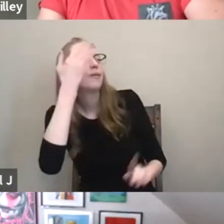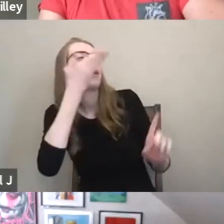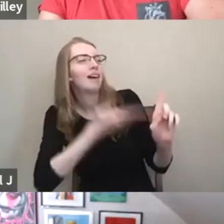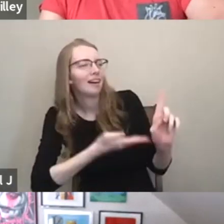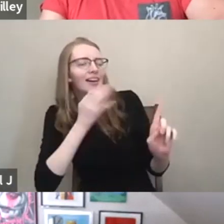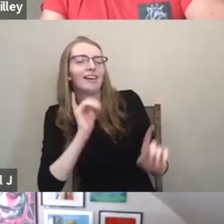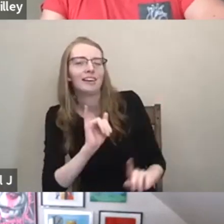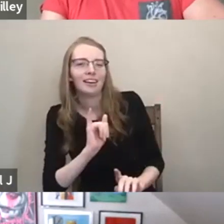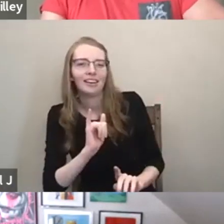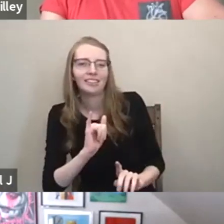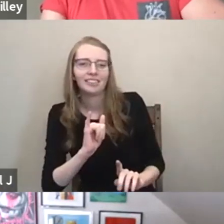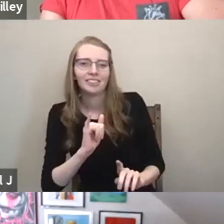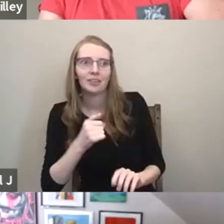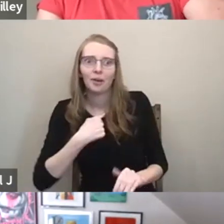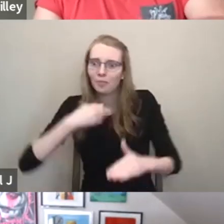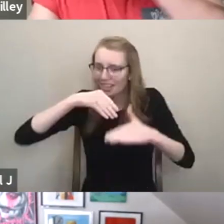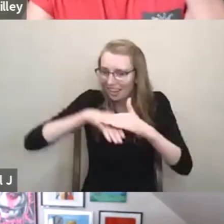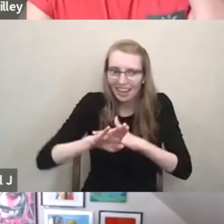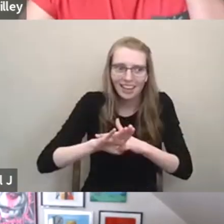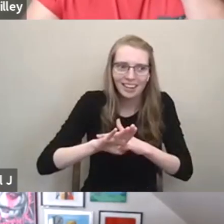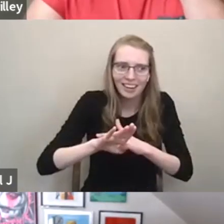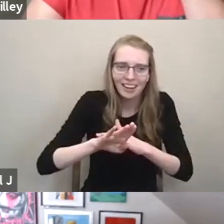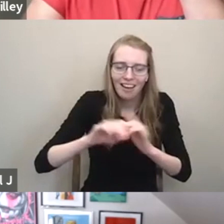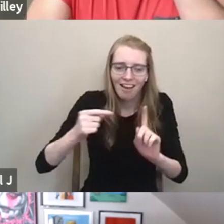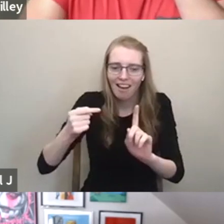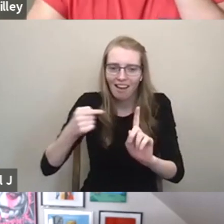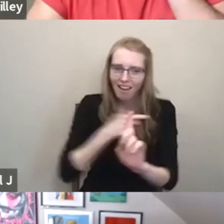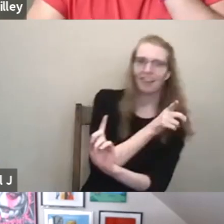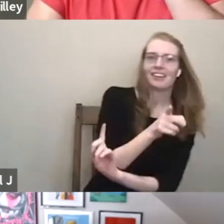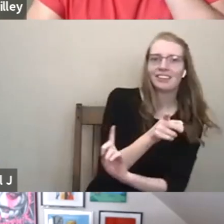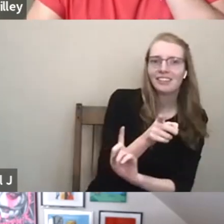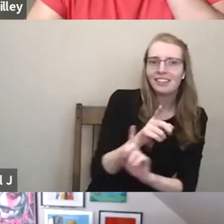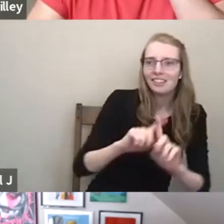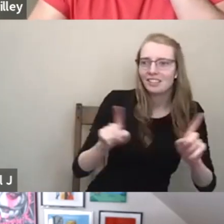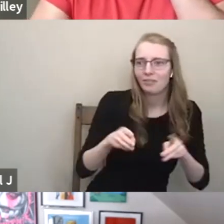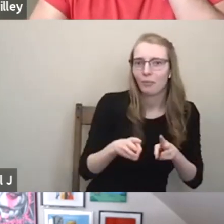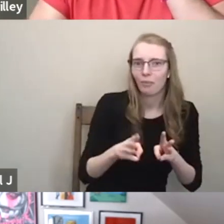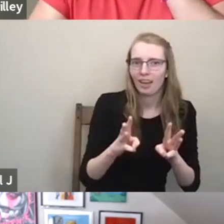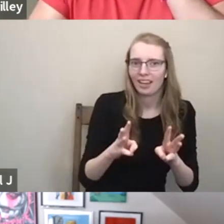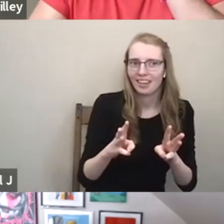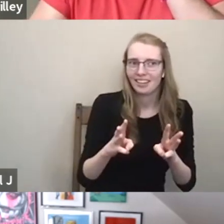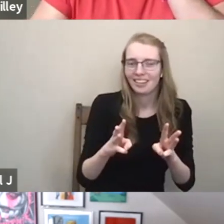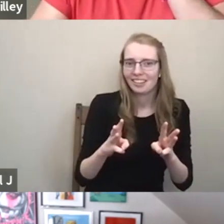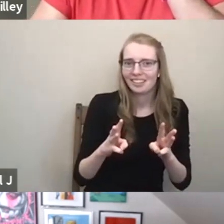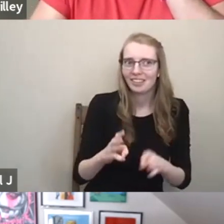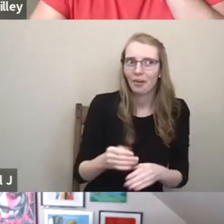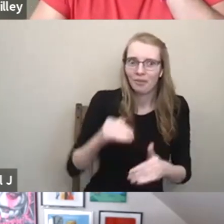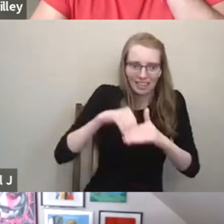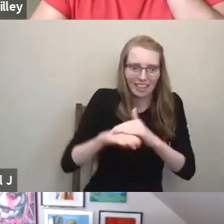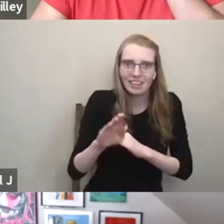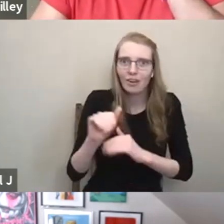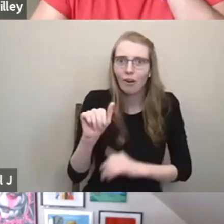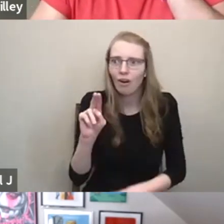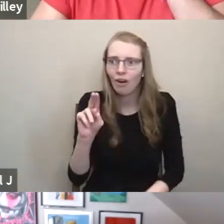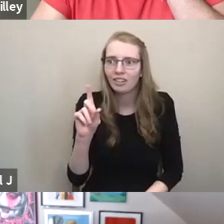than having, like, I don't know, wowed them at some audition or something like that, where they like remember you